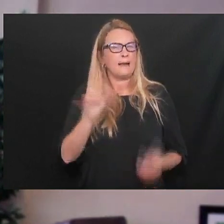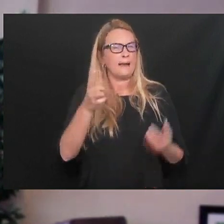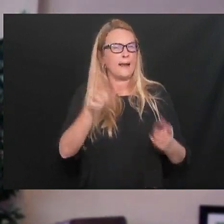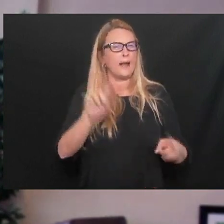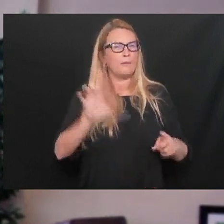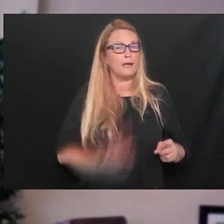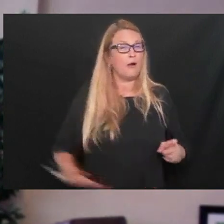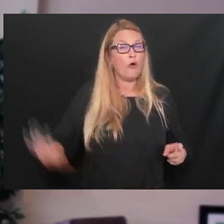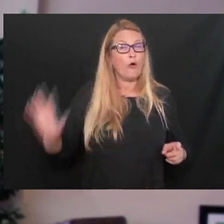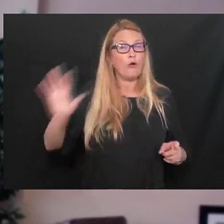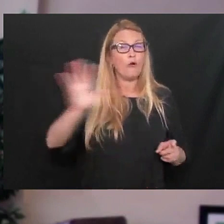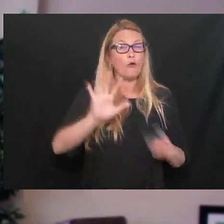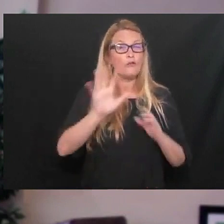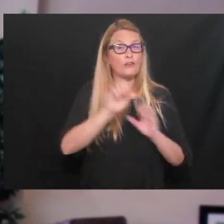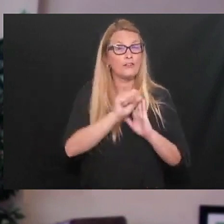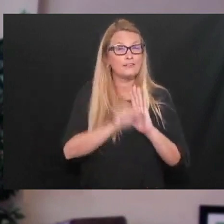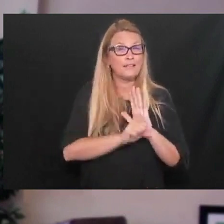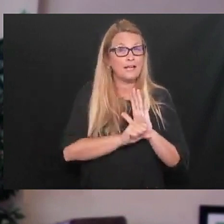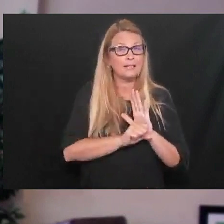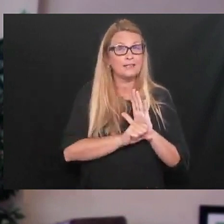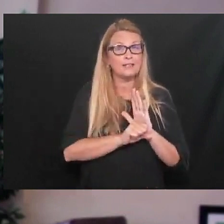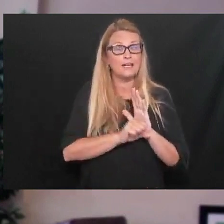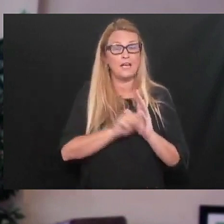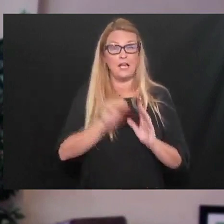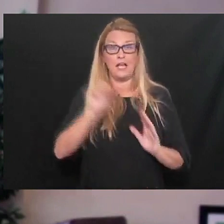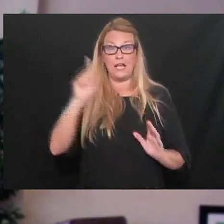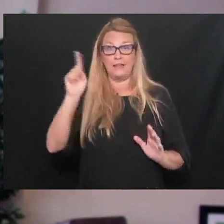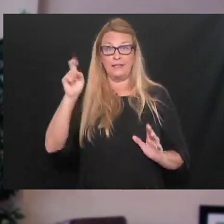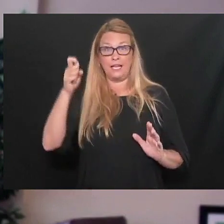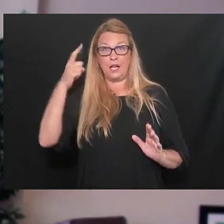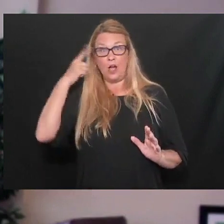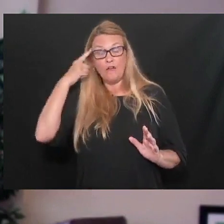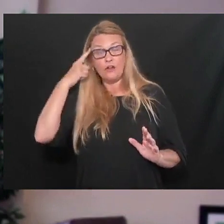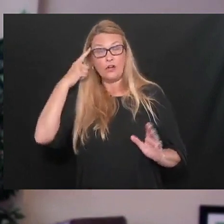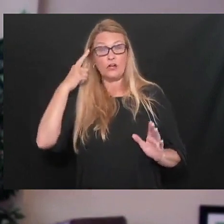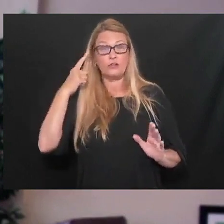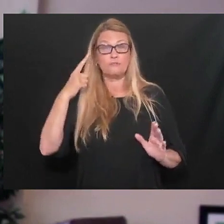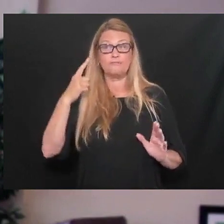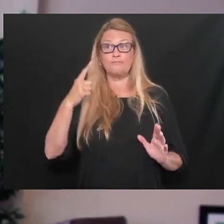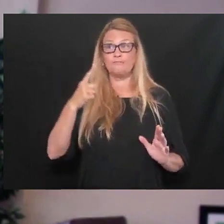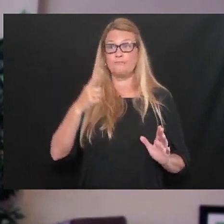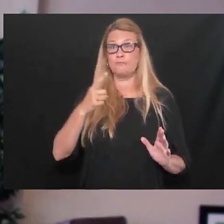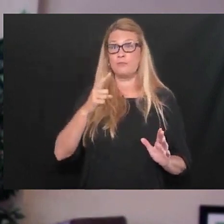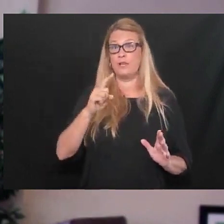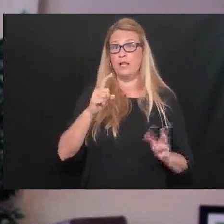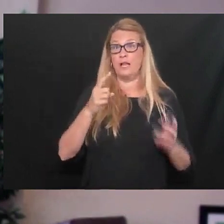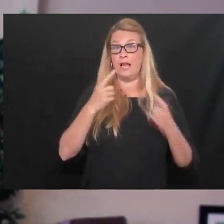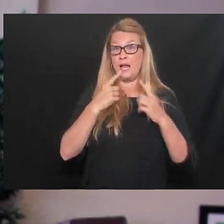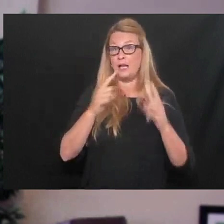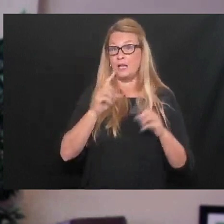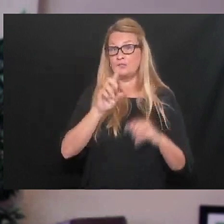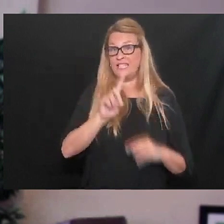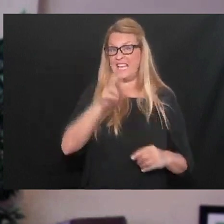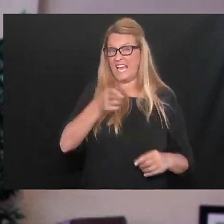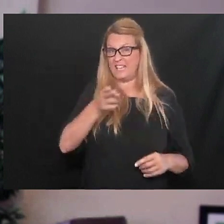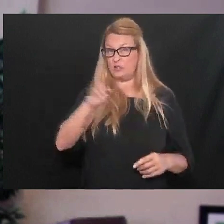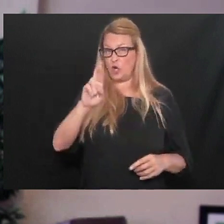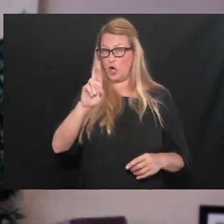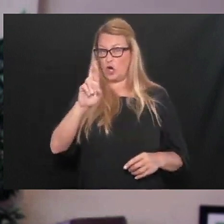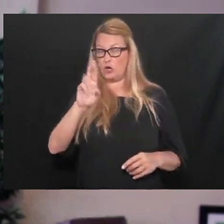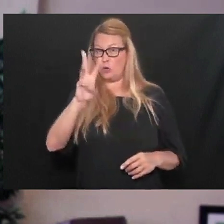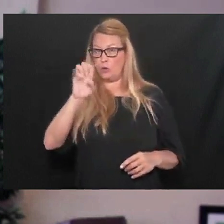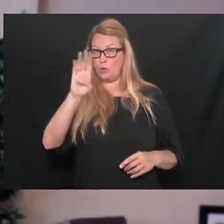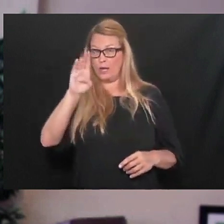all across our state, and as the governor said, and on the DHHR website, our state map is